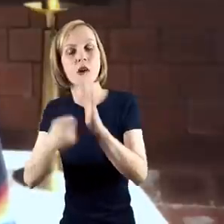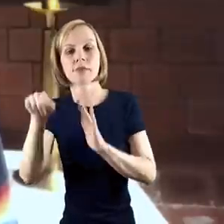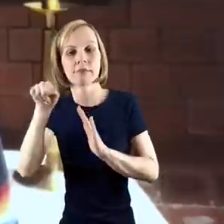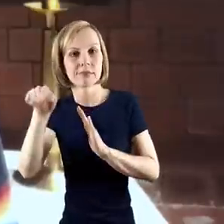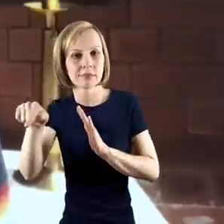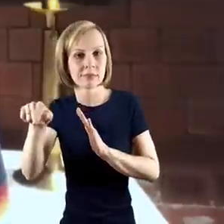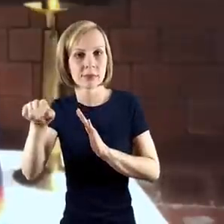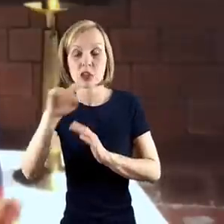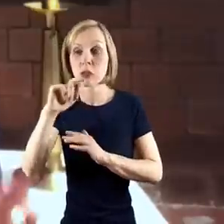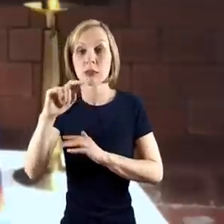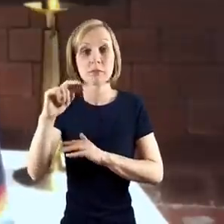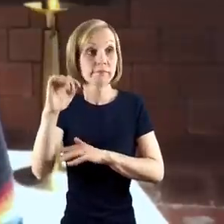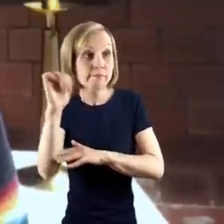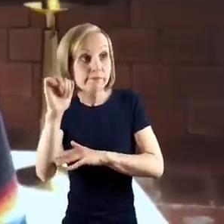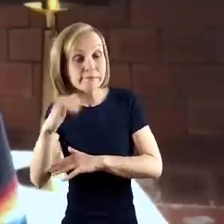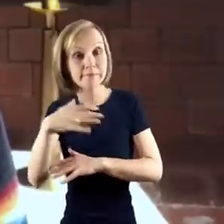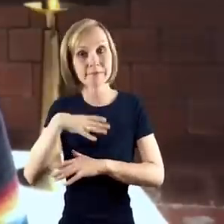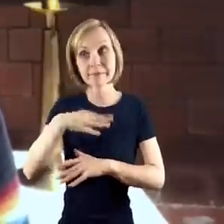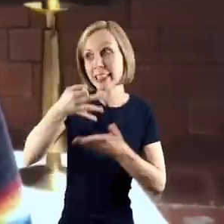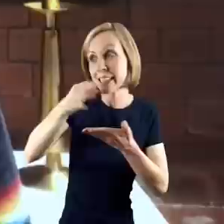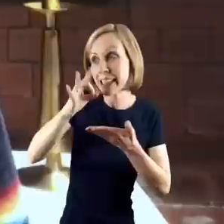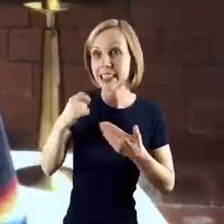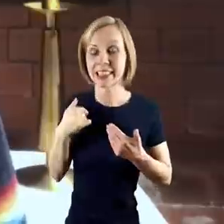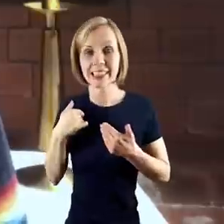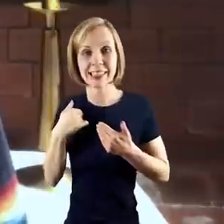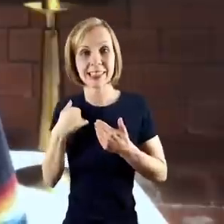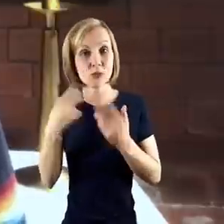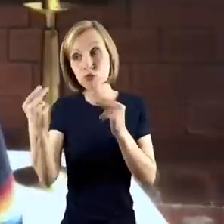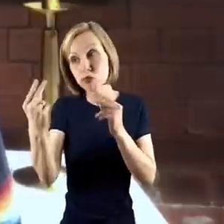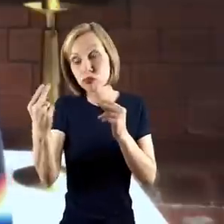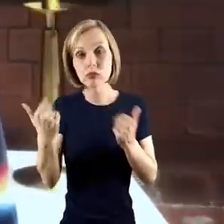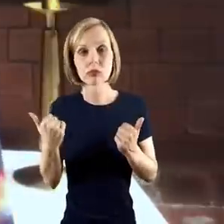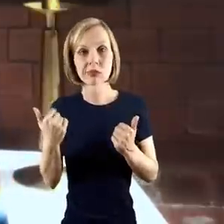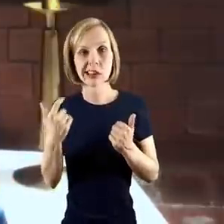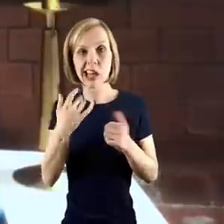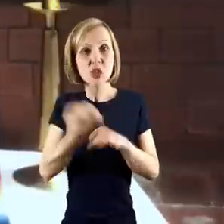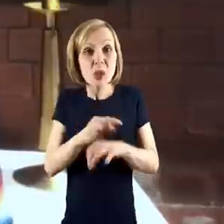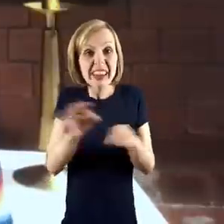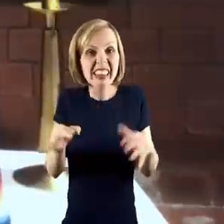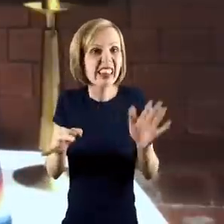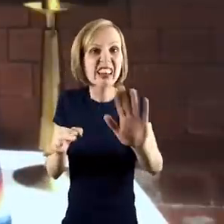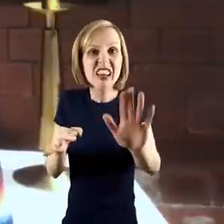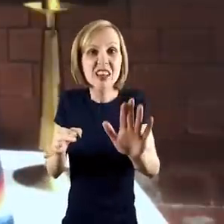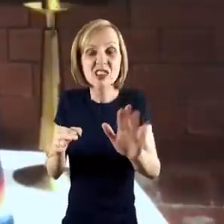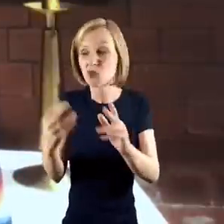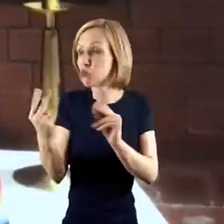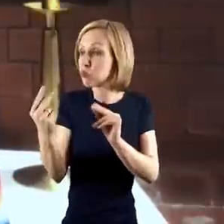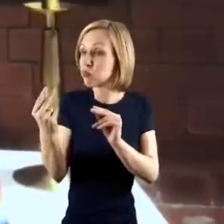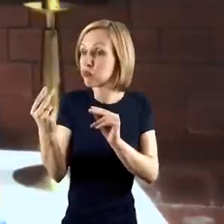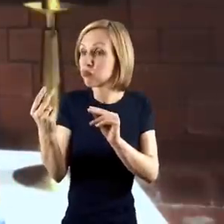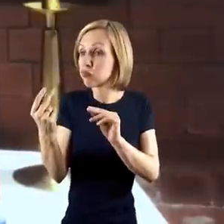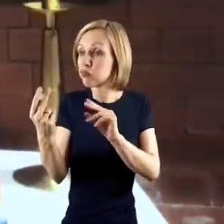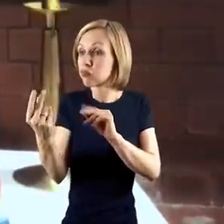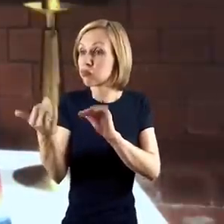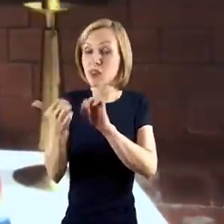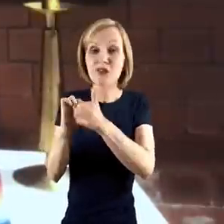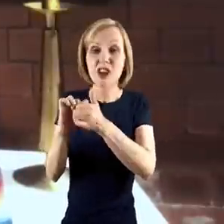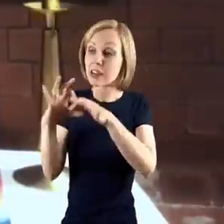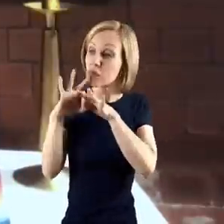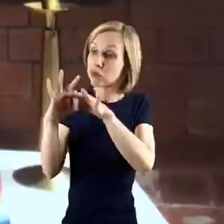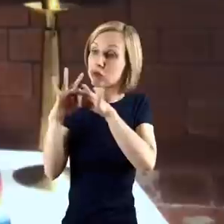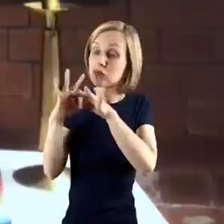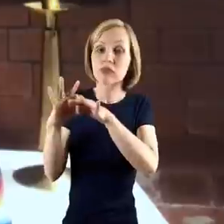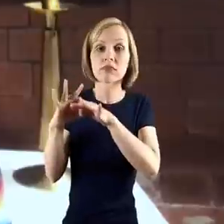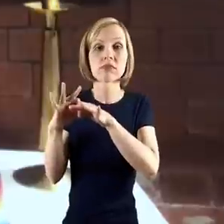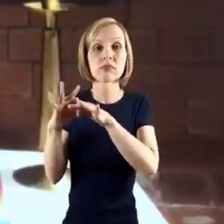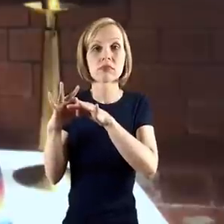loves to knock on the door to share a cup of tea, a chat, not to do anything particularly, just to enjoy